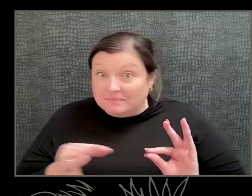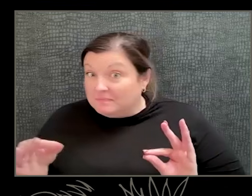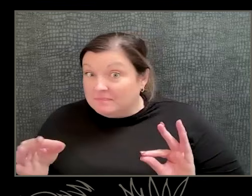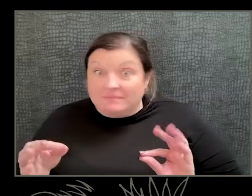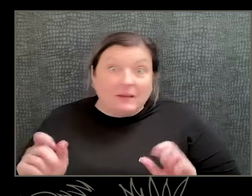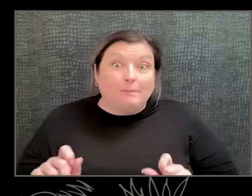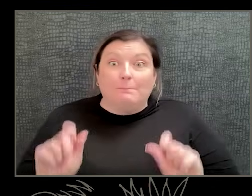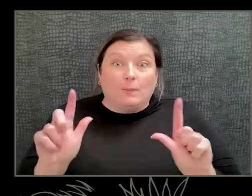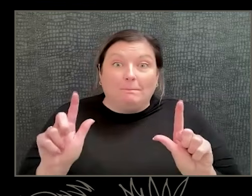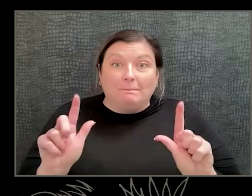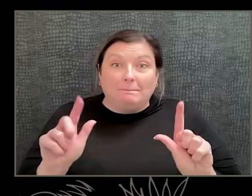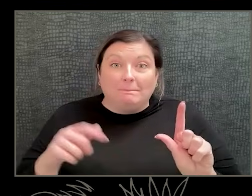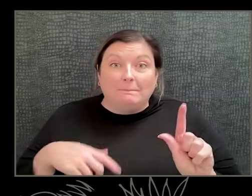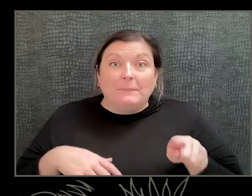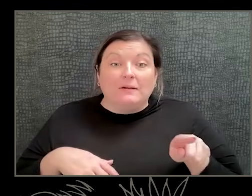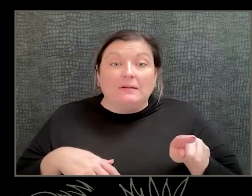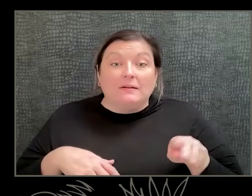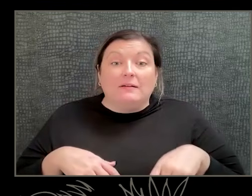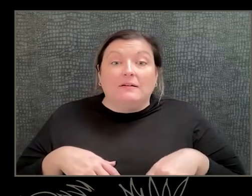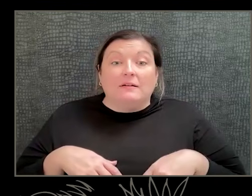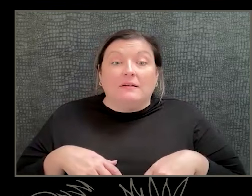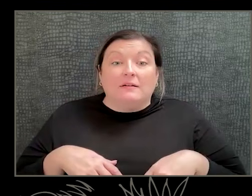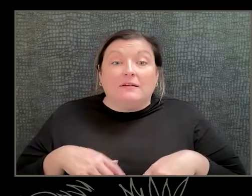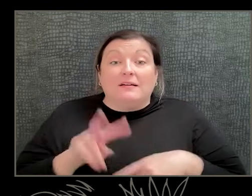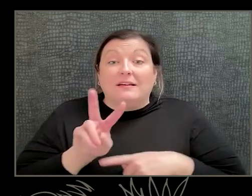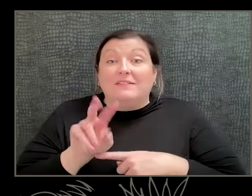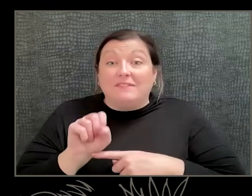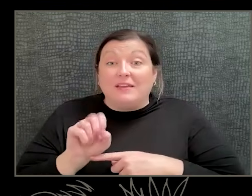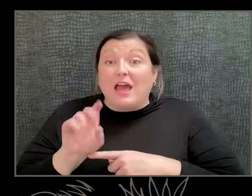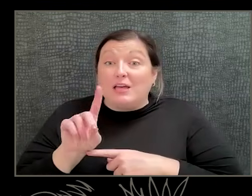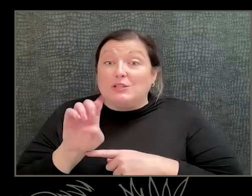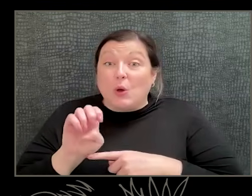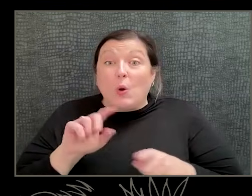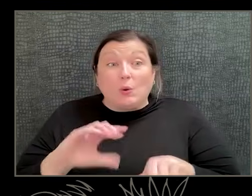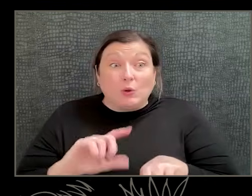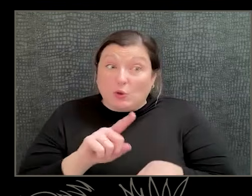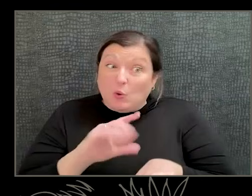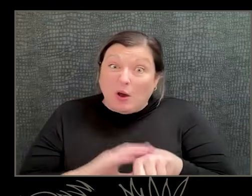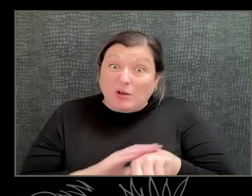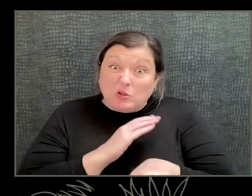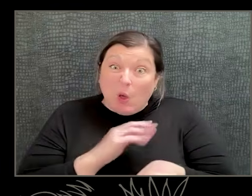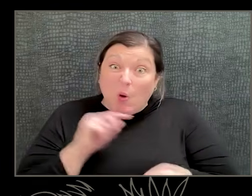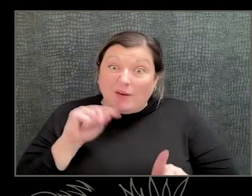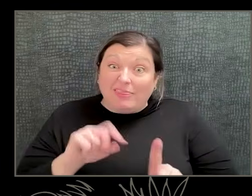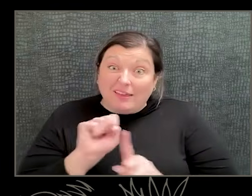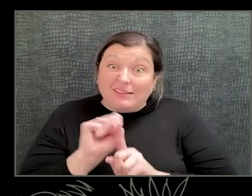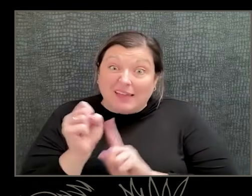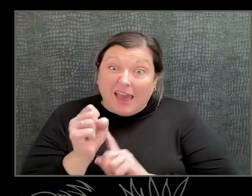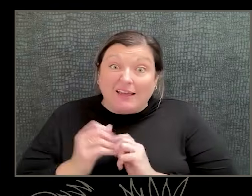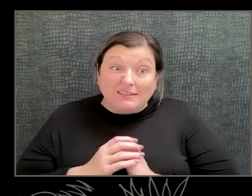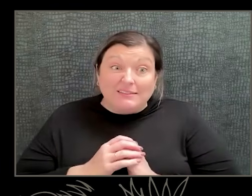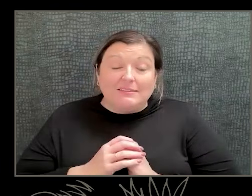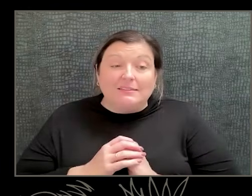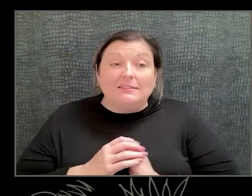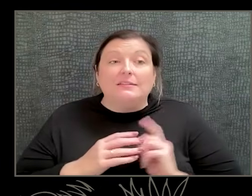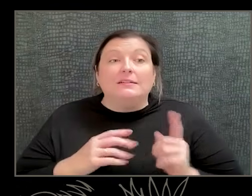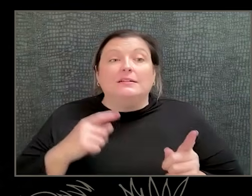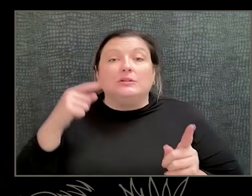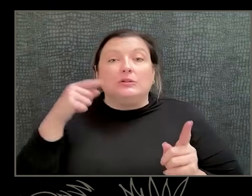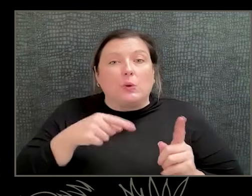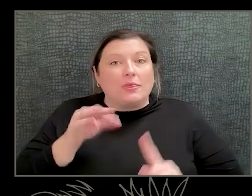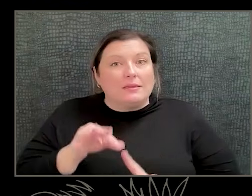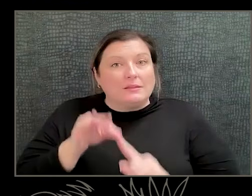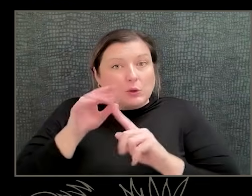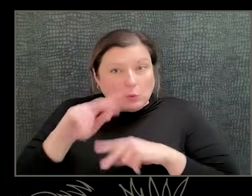Boom. VS Code, you technically are slow in this case. So this is a very